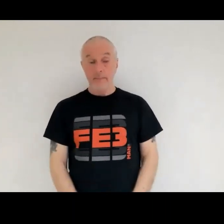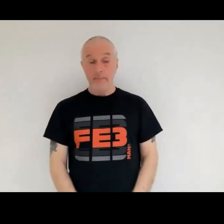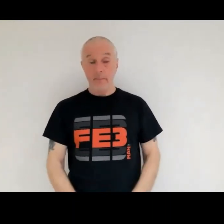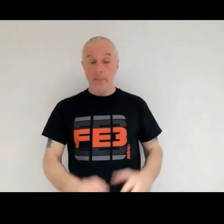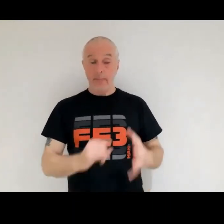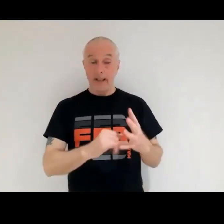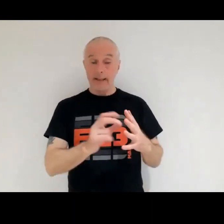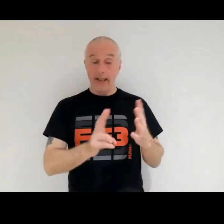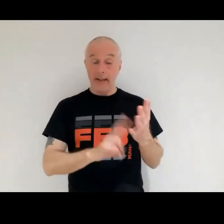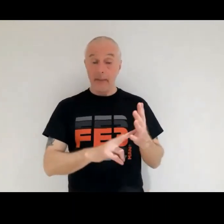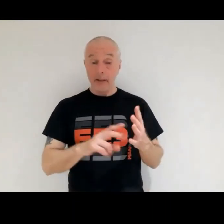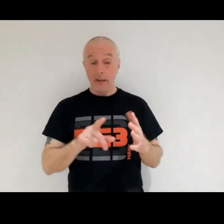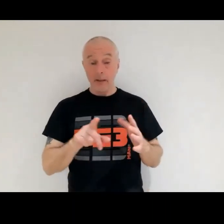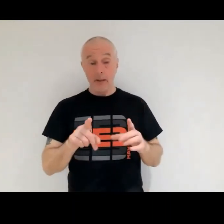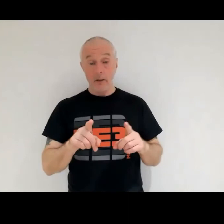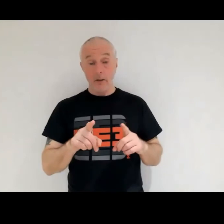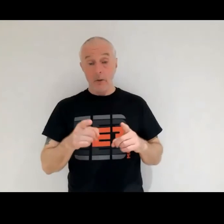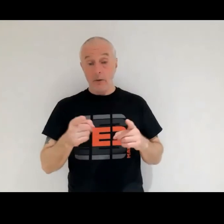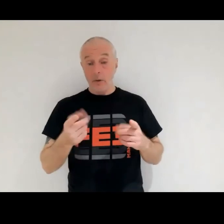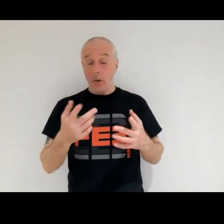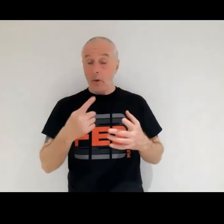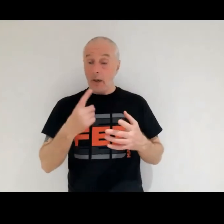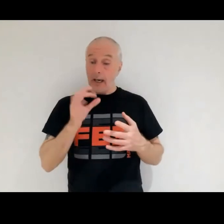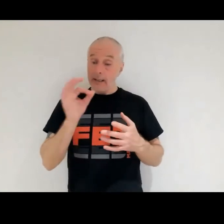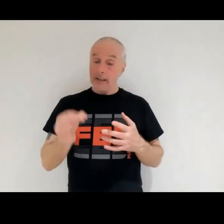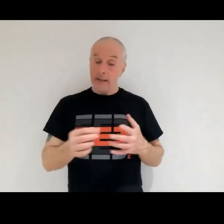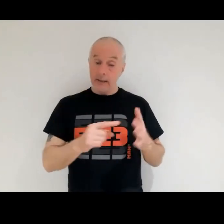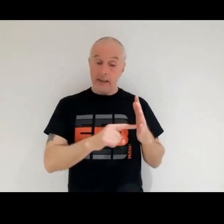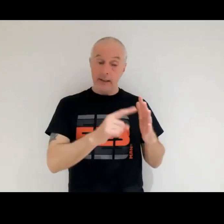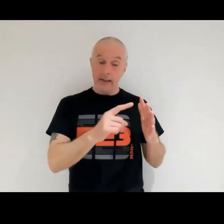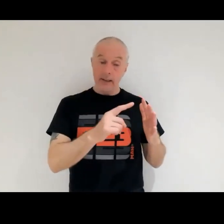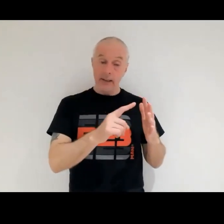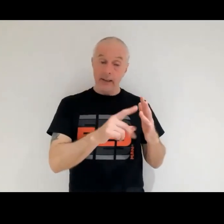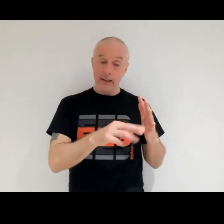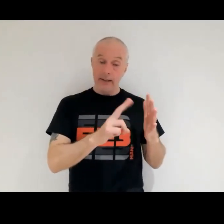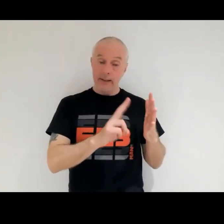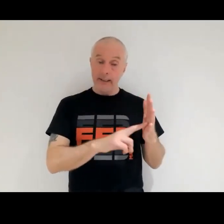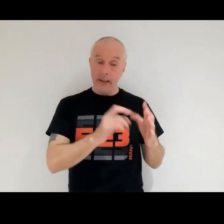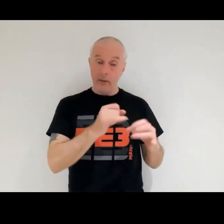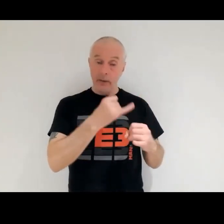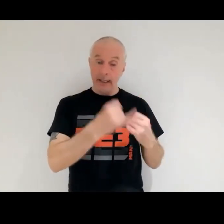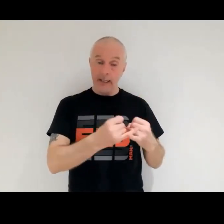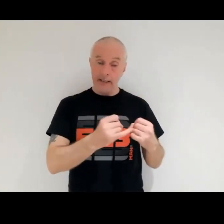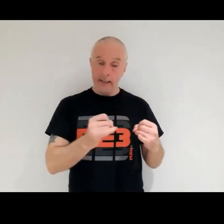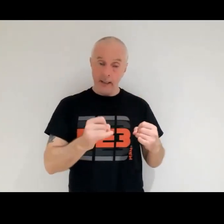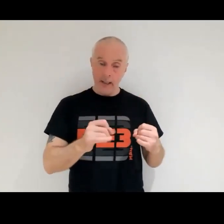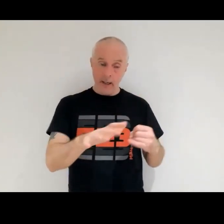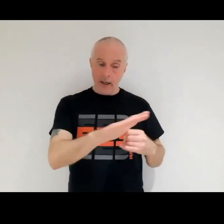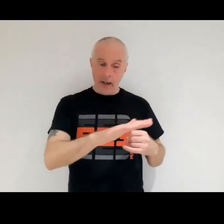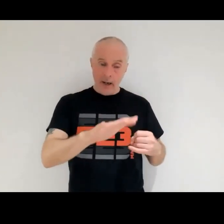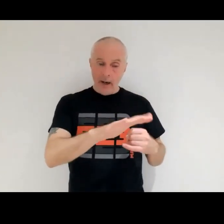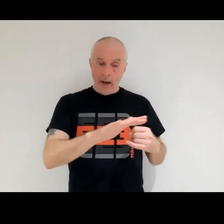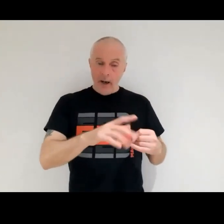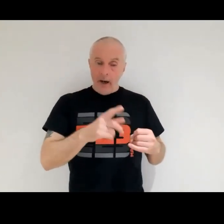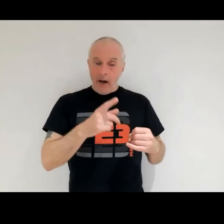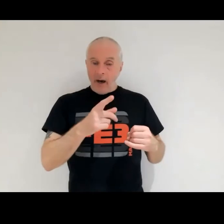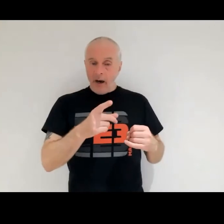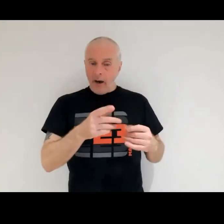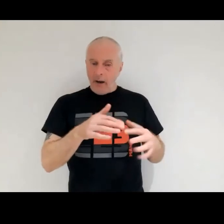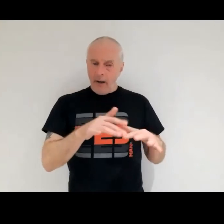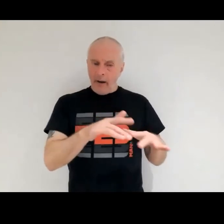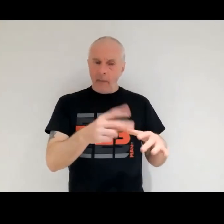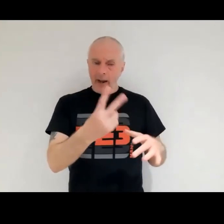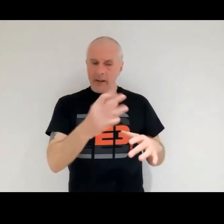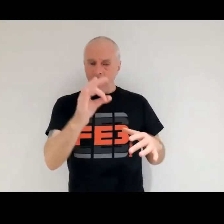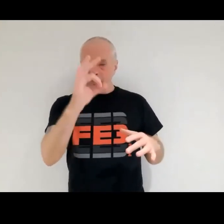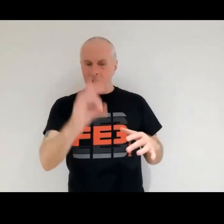said basically that how much of the town gas network is therefore left when you get to around 20% blend?